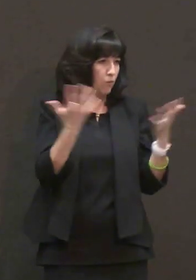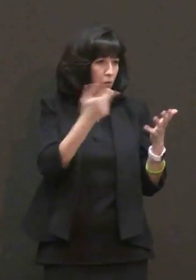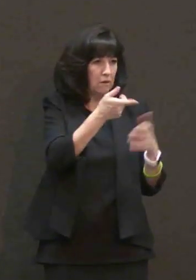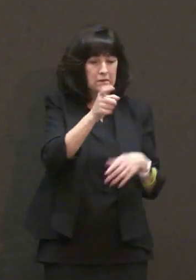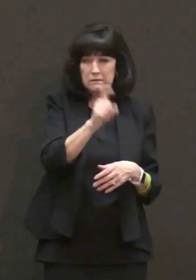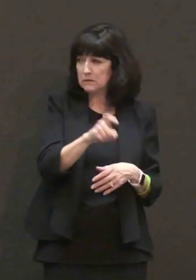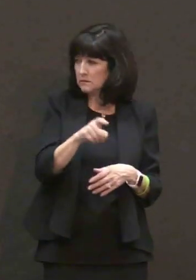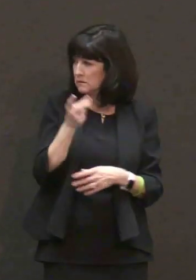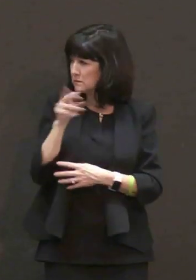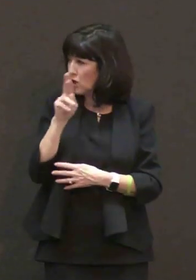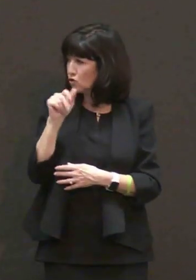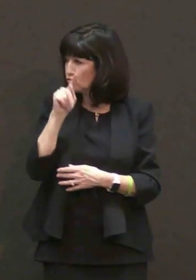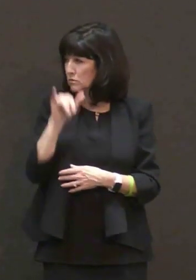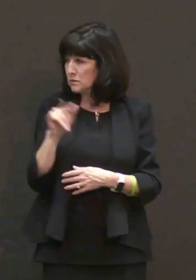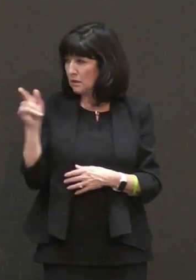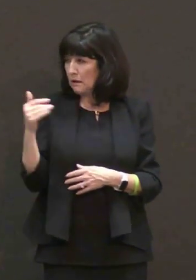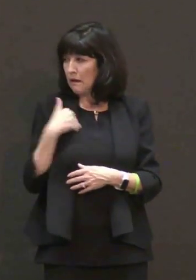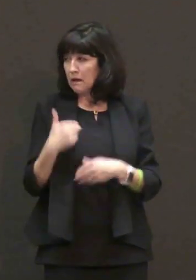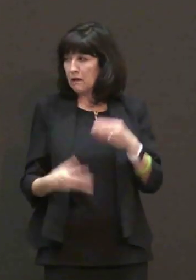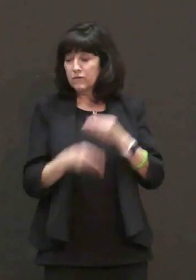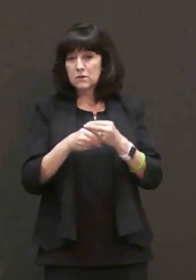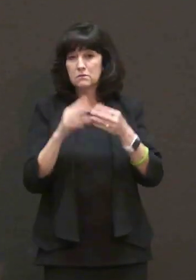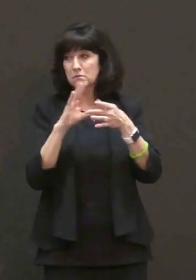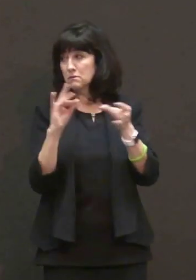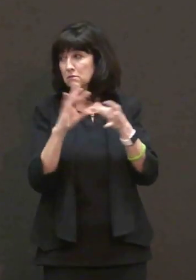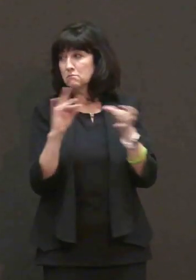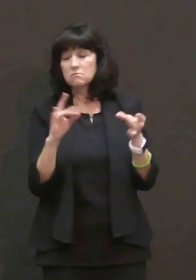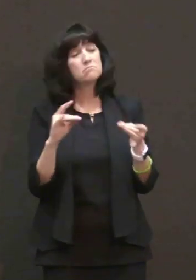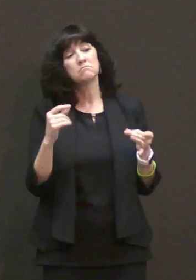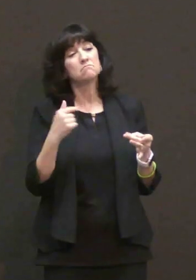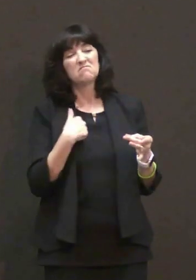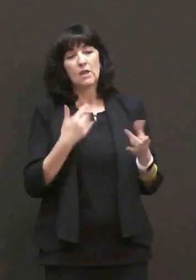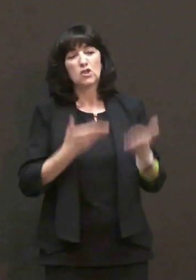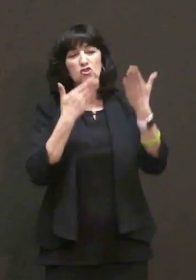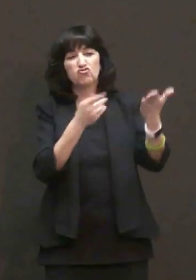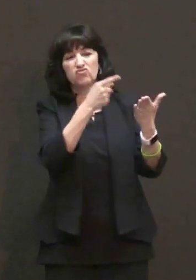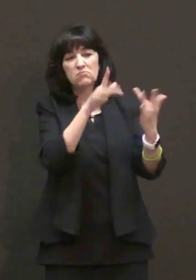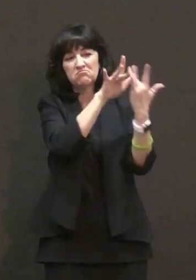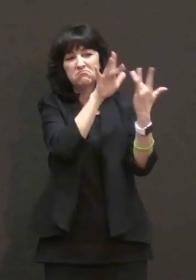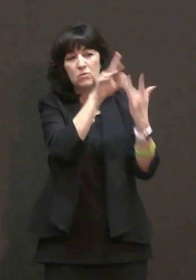Dr. Rattay, anything you want to add to that? I suggest calling 211.